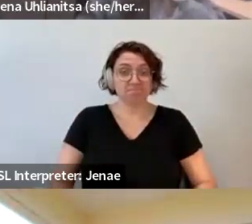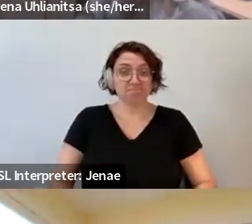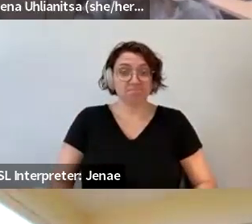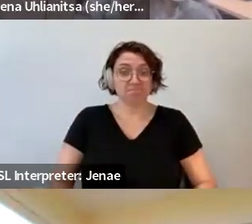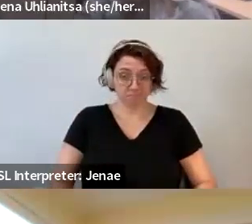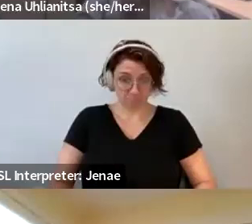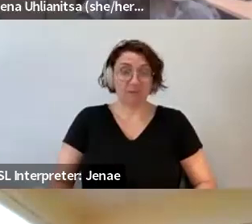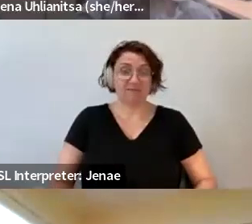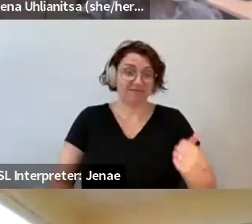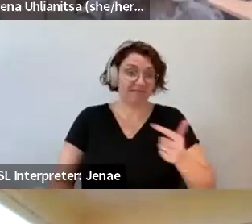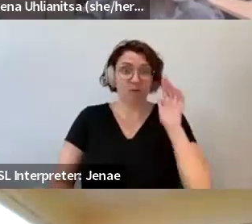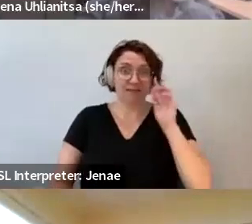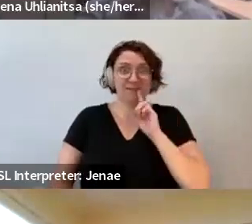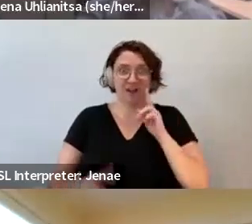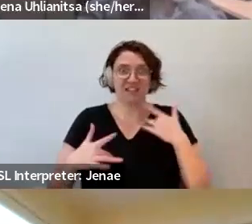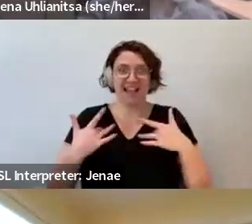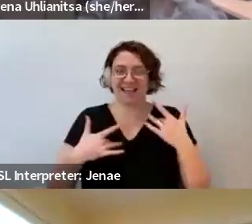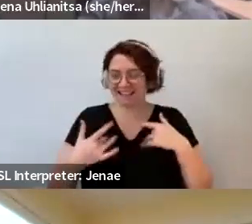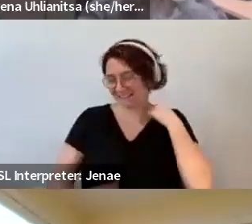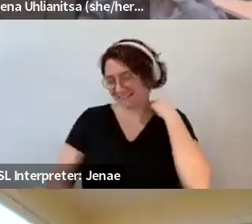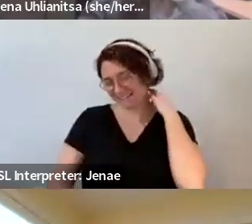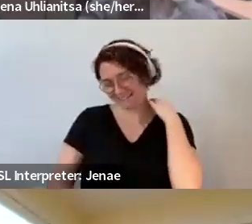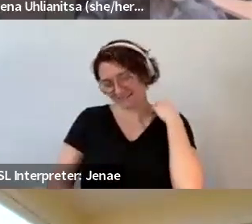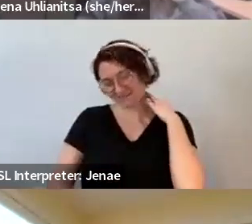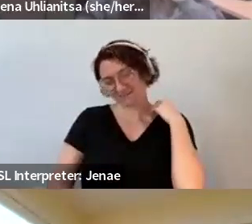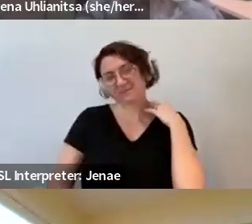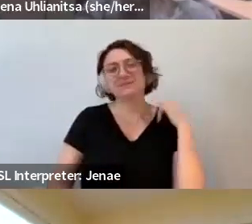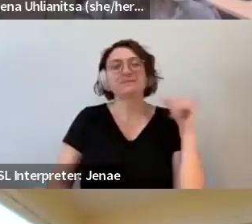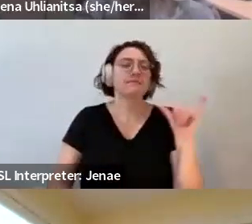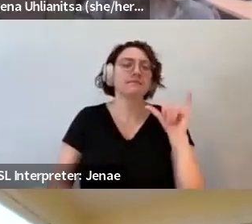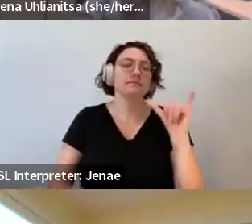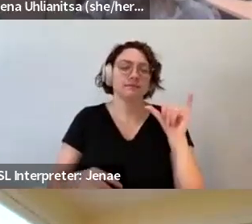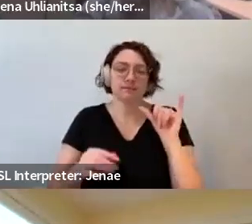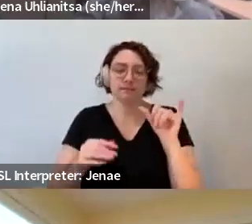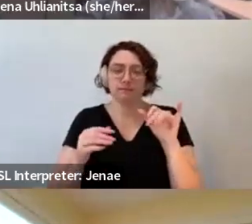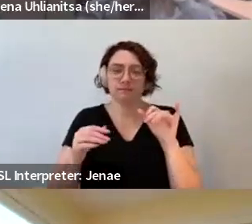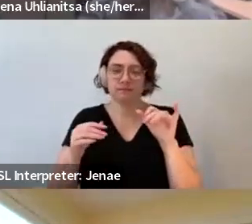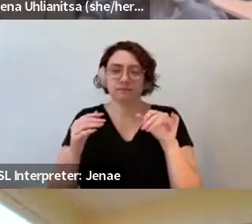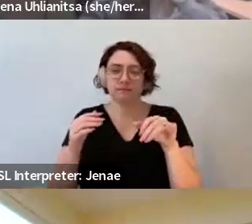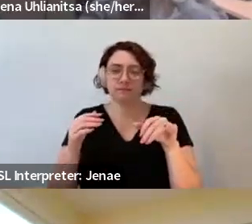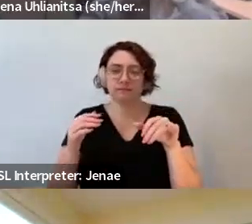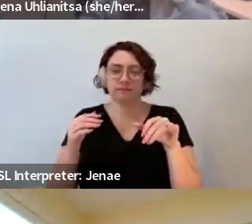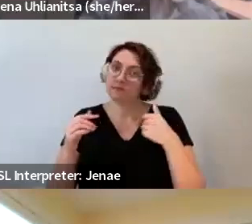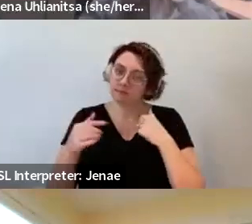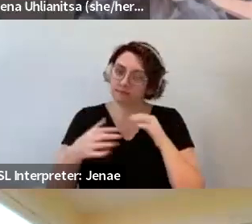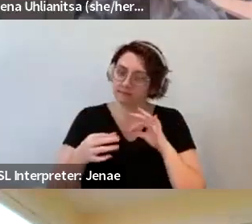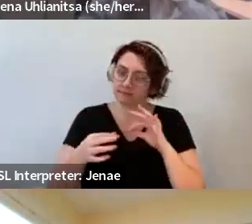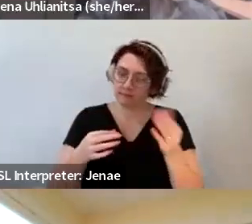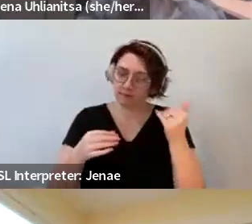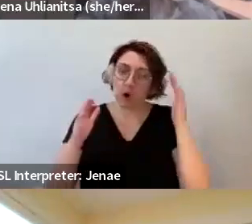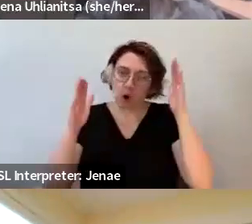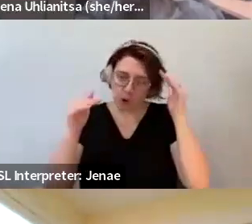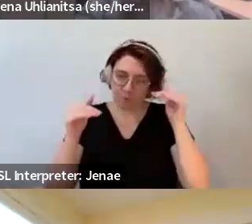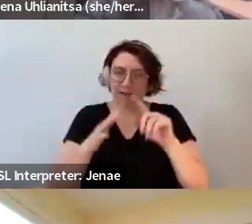All right, everyone seems very excited about it. I will additionally add that as I've been saying, I'm hoping that we will begin getting